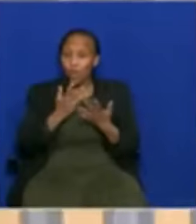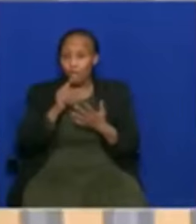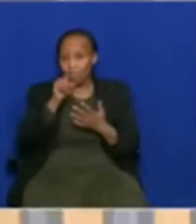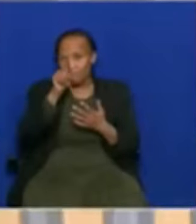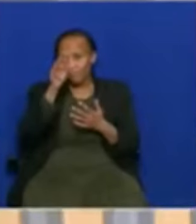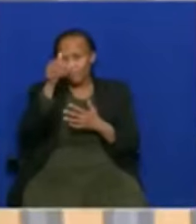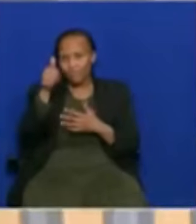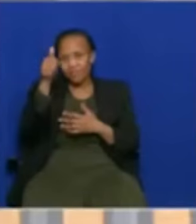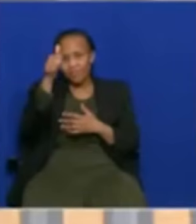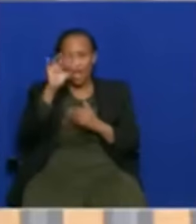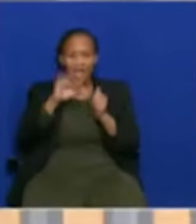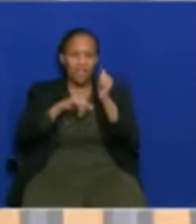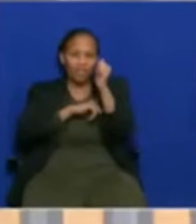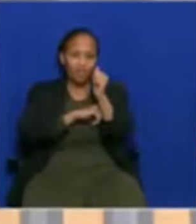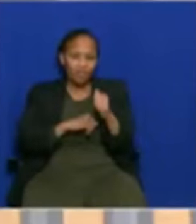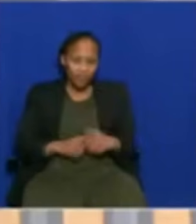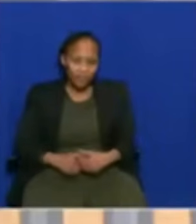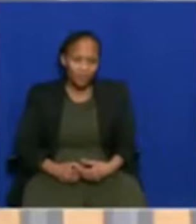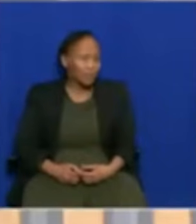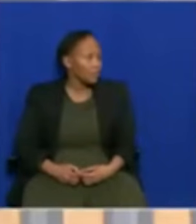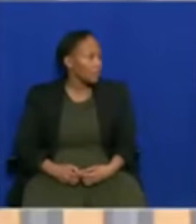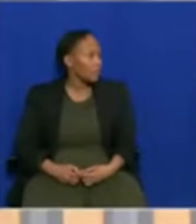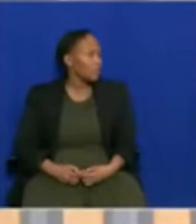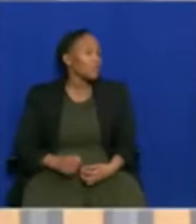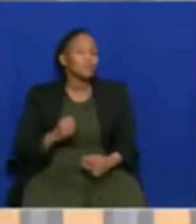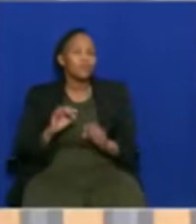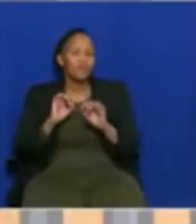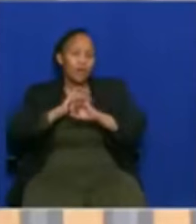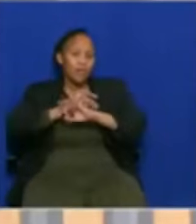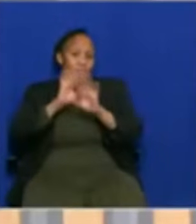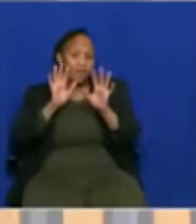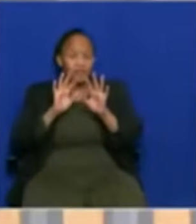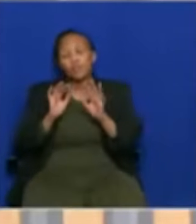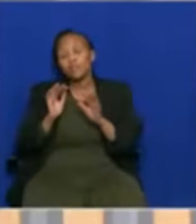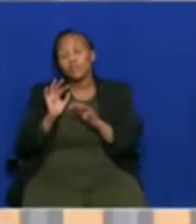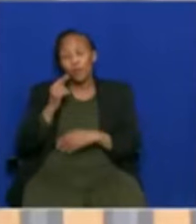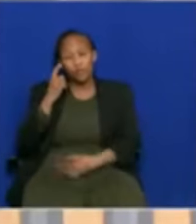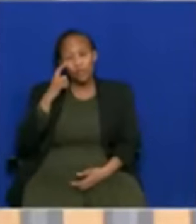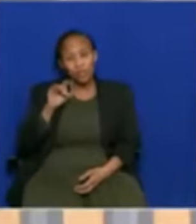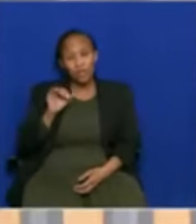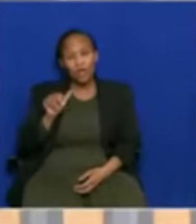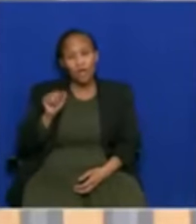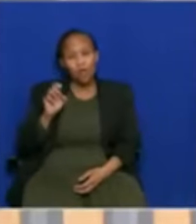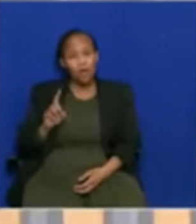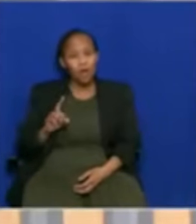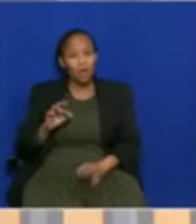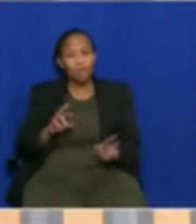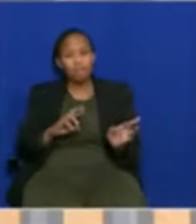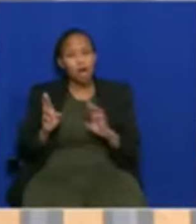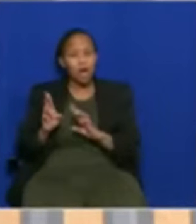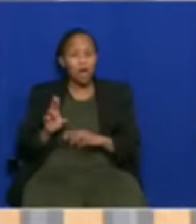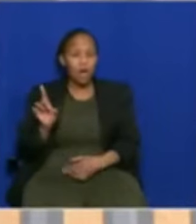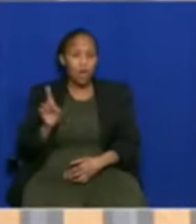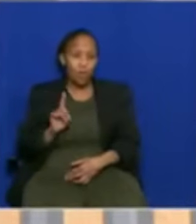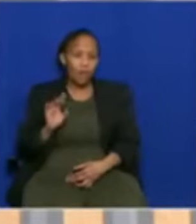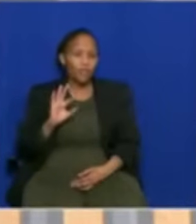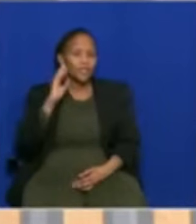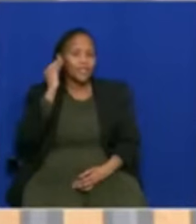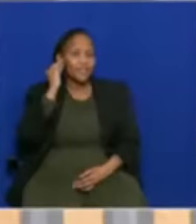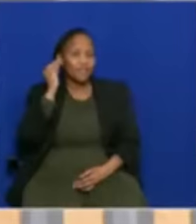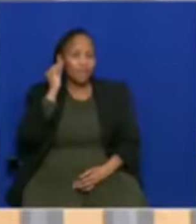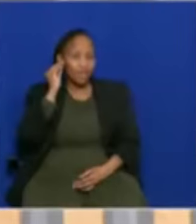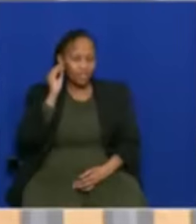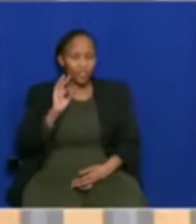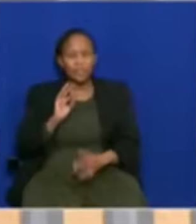check this for clarification also? In that A1, it refers to an information note by the Deputy